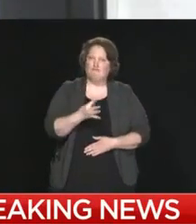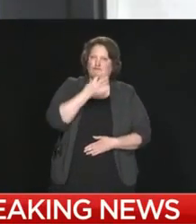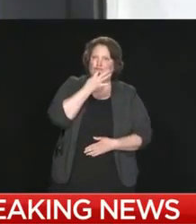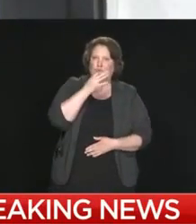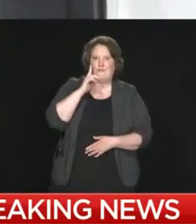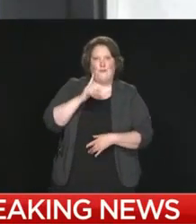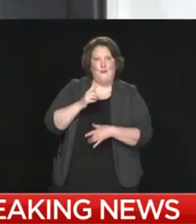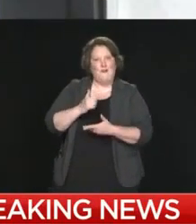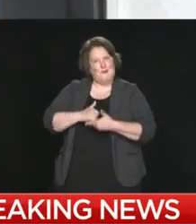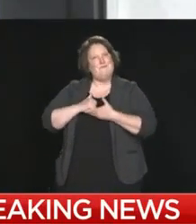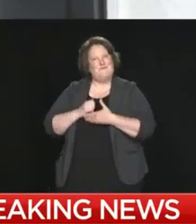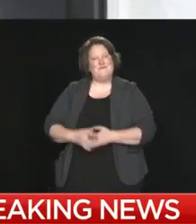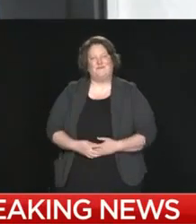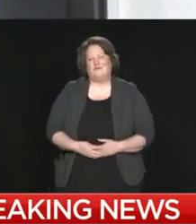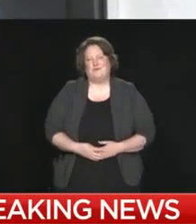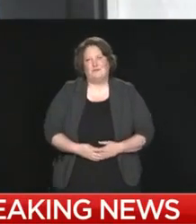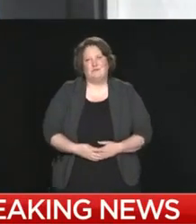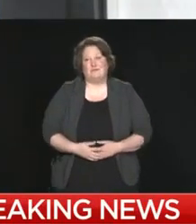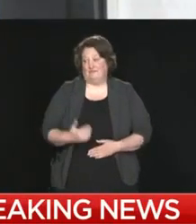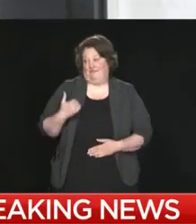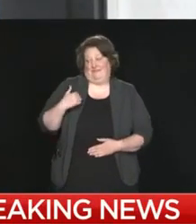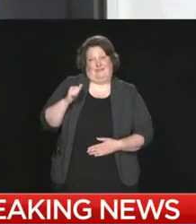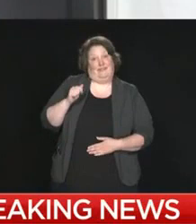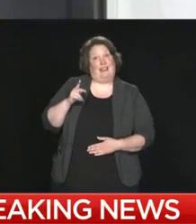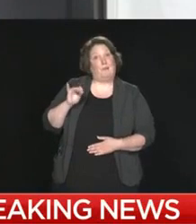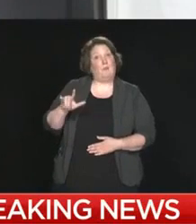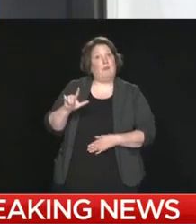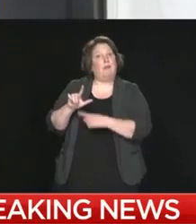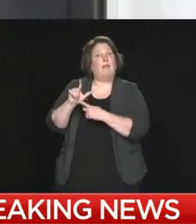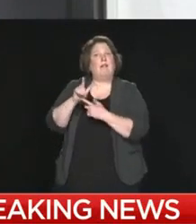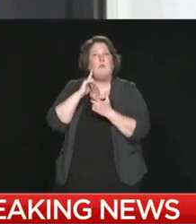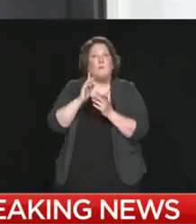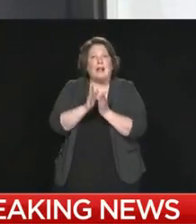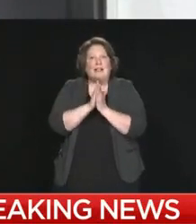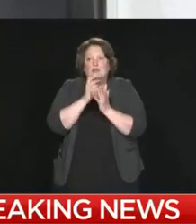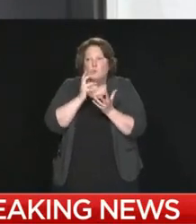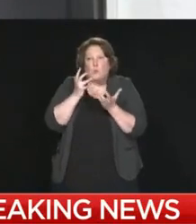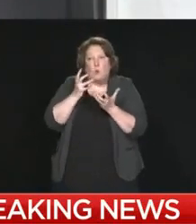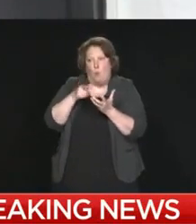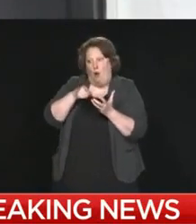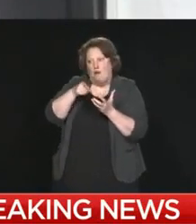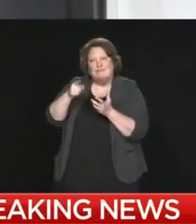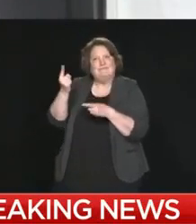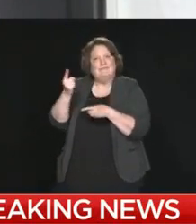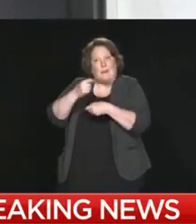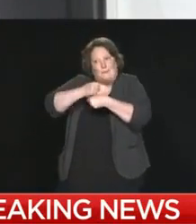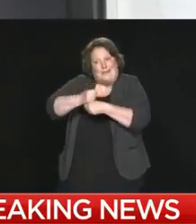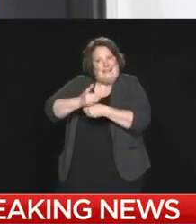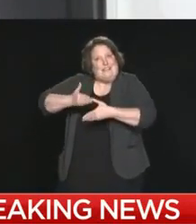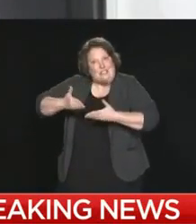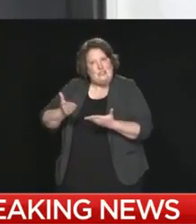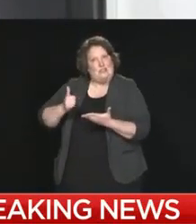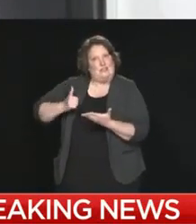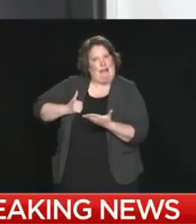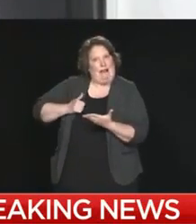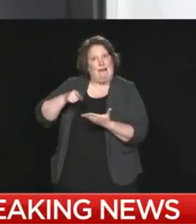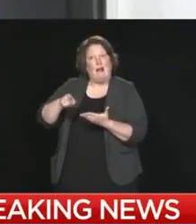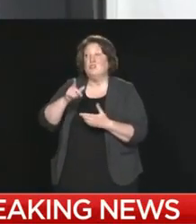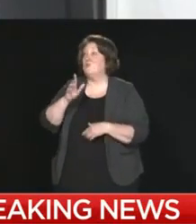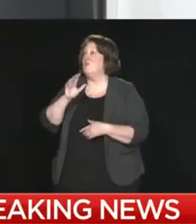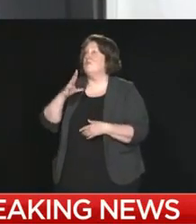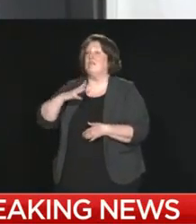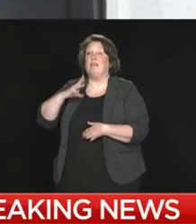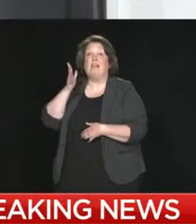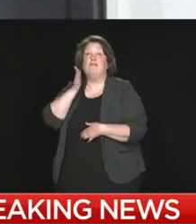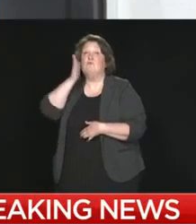In April, we put out a call asking for creative, made-in-Canada prototypes that will help current and future outbreaks of